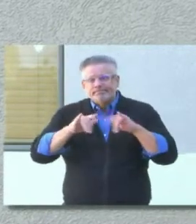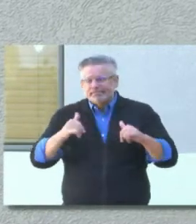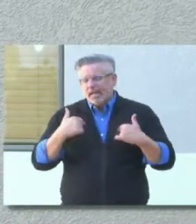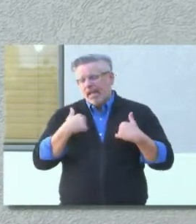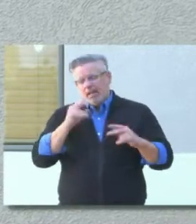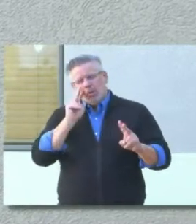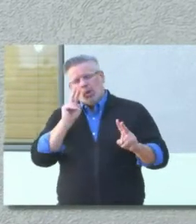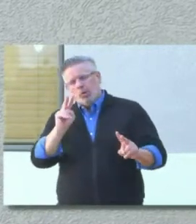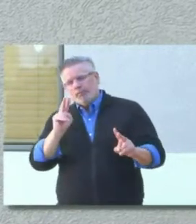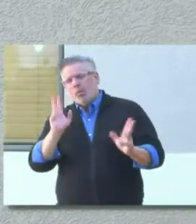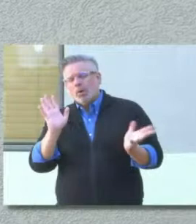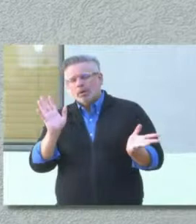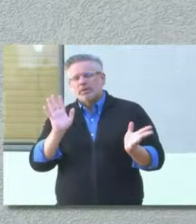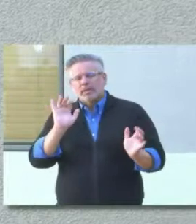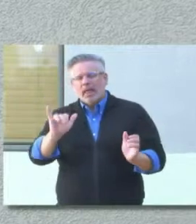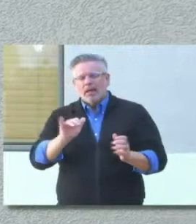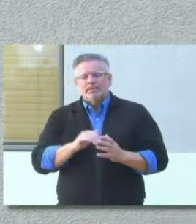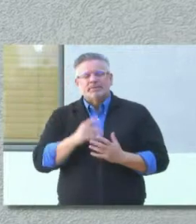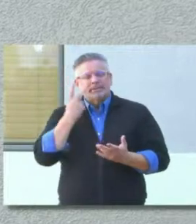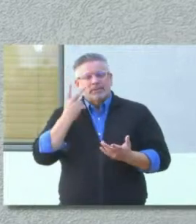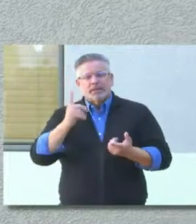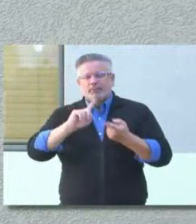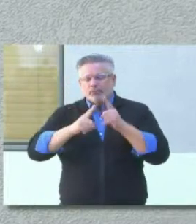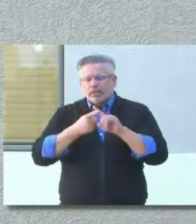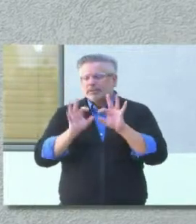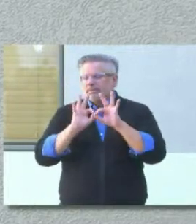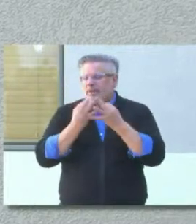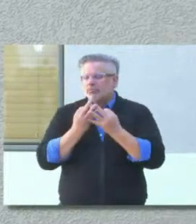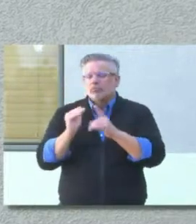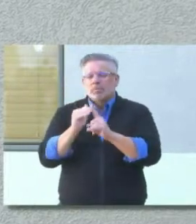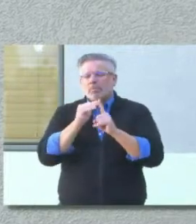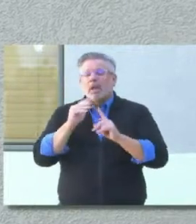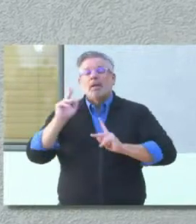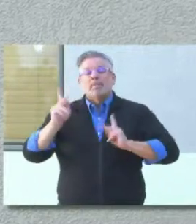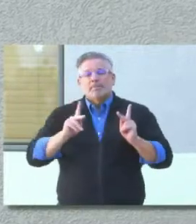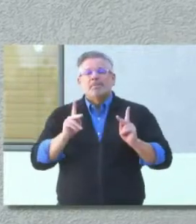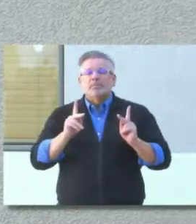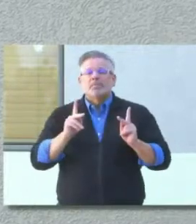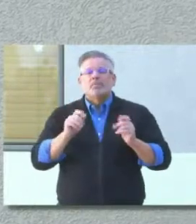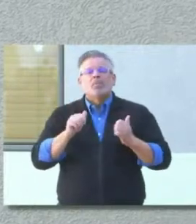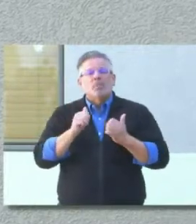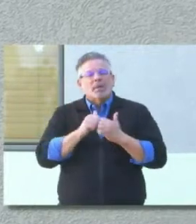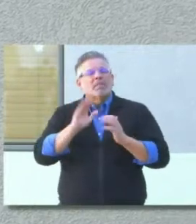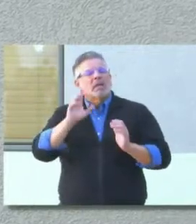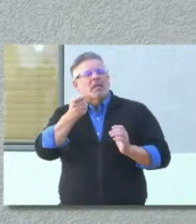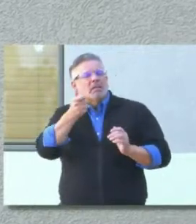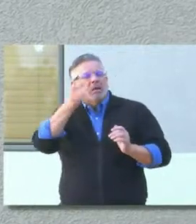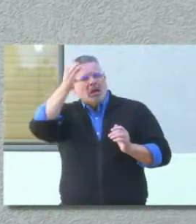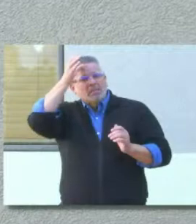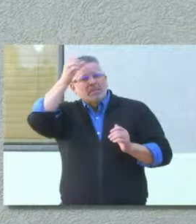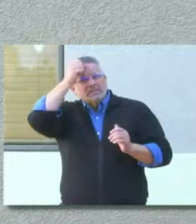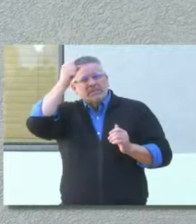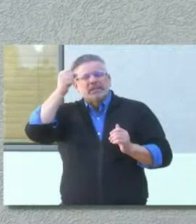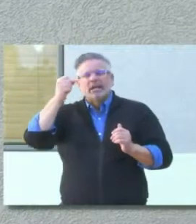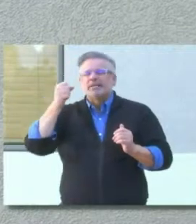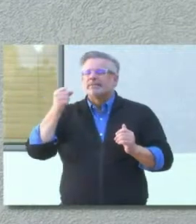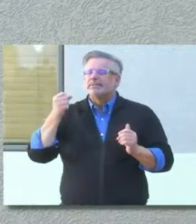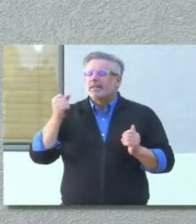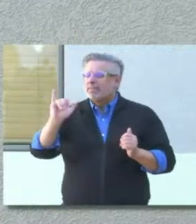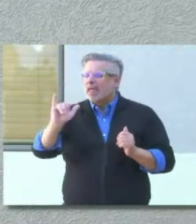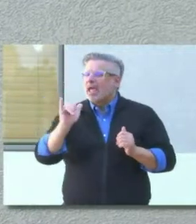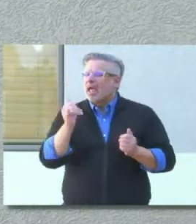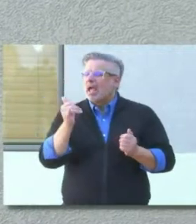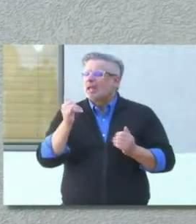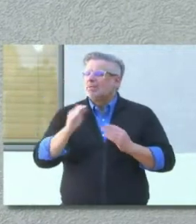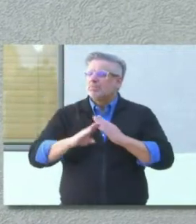looking forward to all of that and seeing friends and families. Just want to remind people to do it with some common sense and the kind of